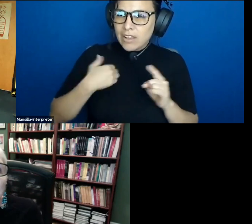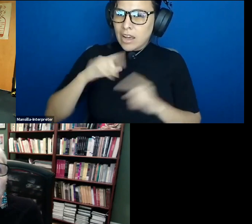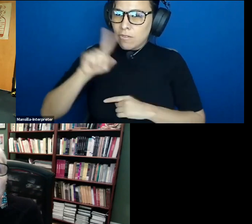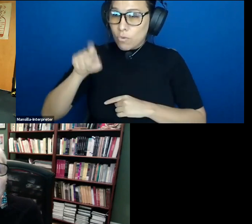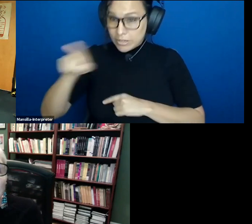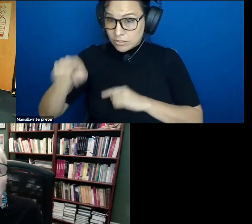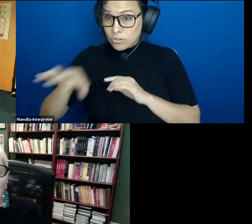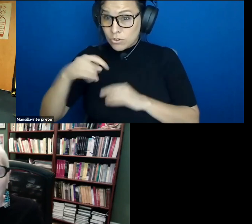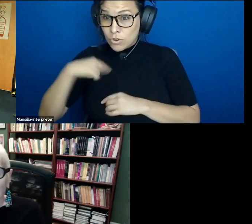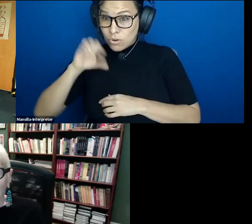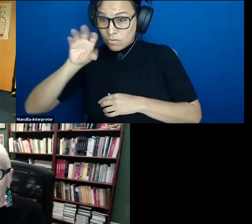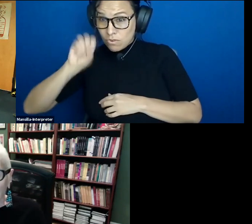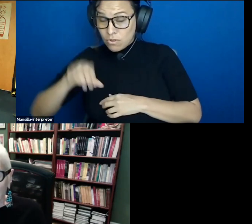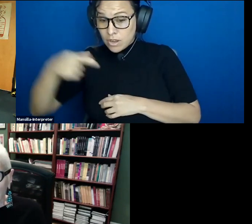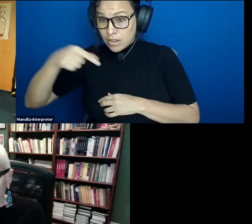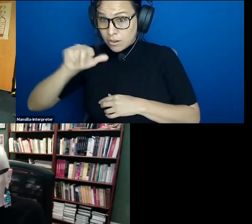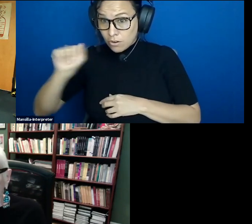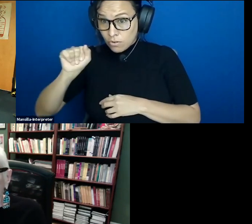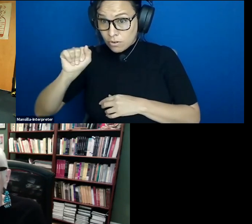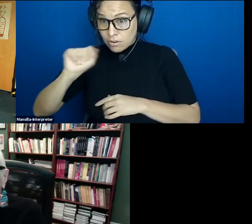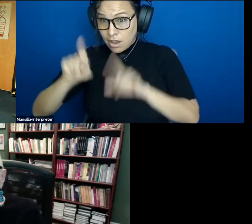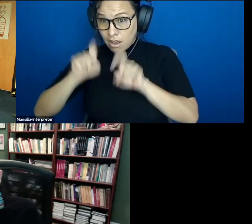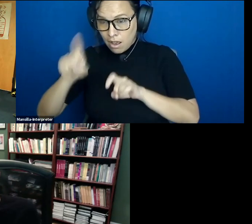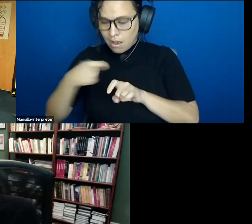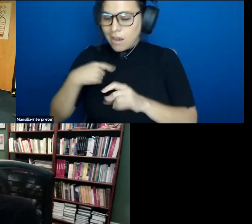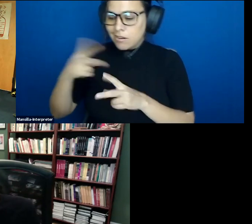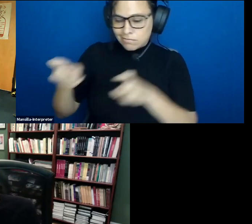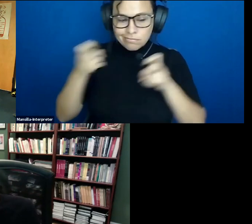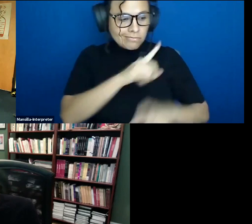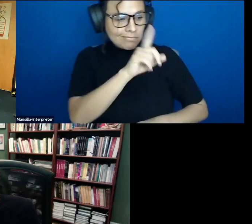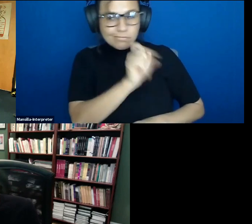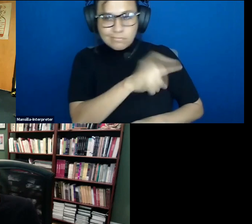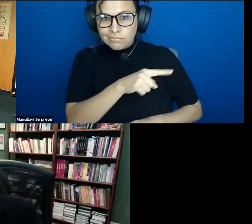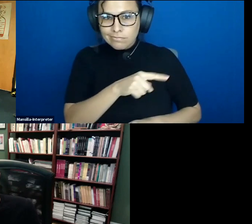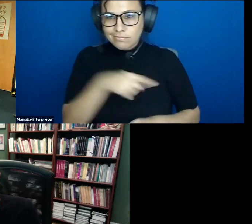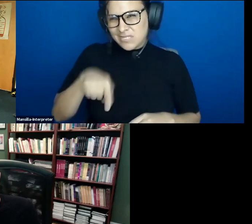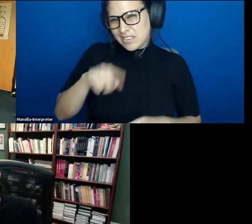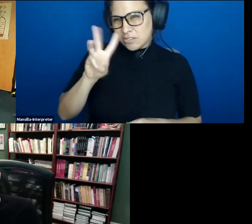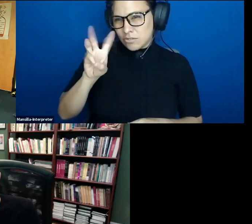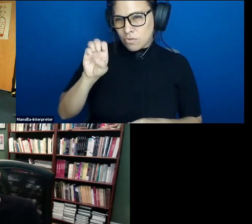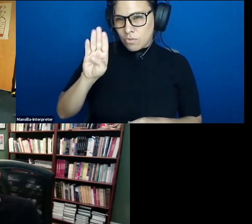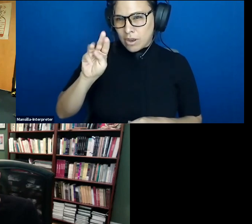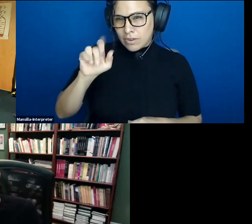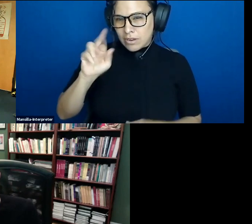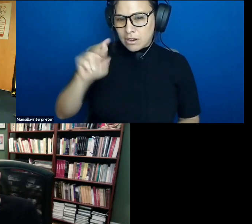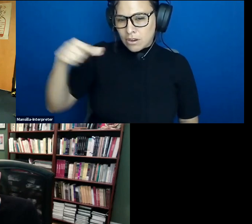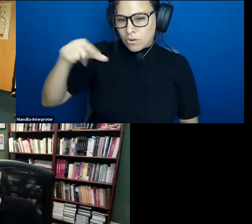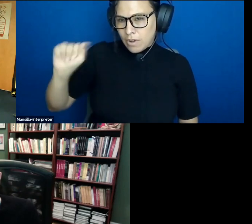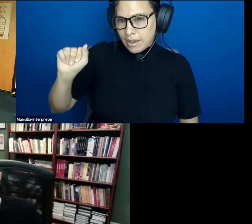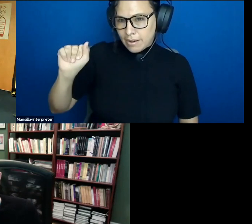you choose to put in the Q&A box in the fabulous Zoom webinar. First